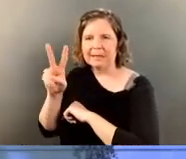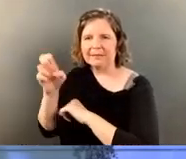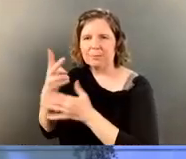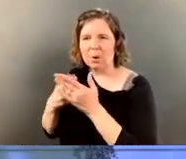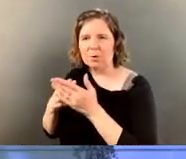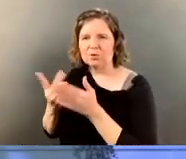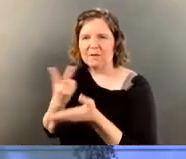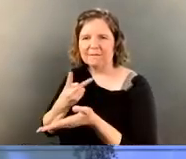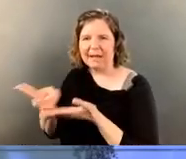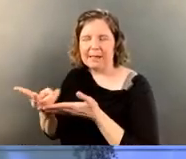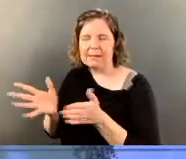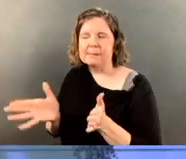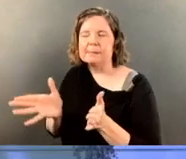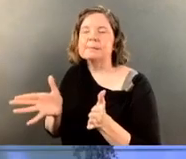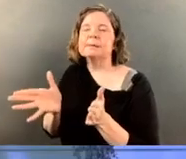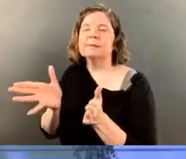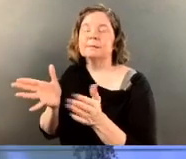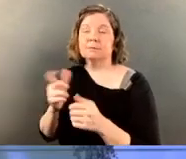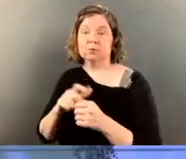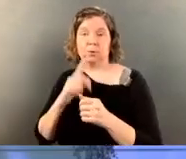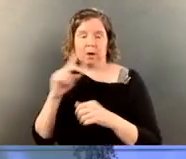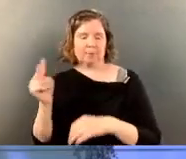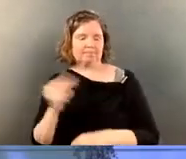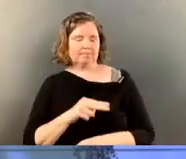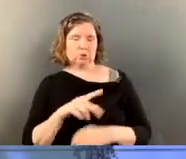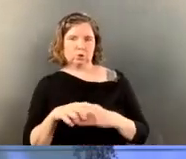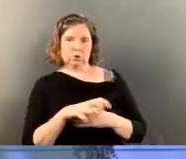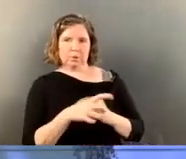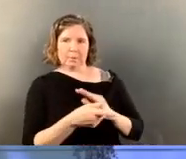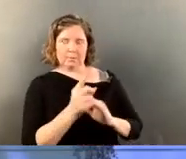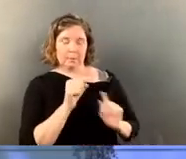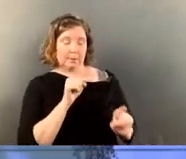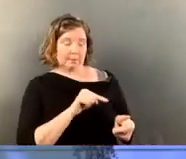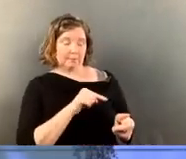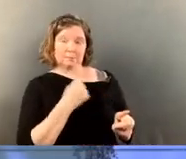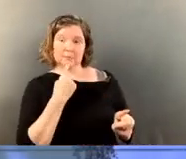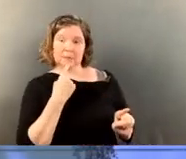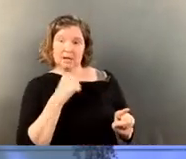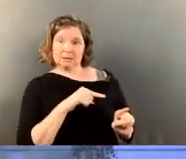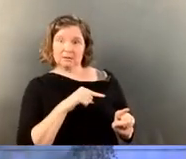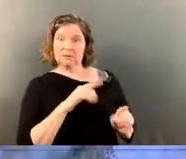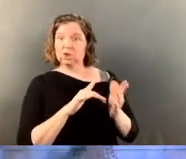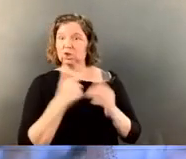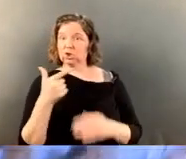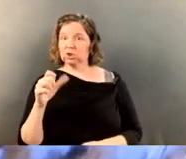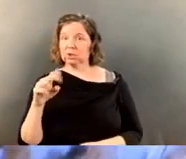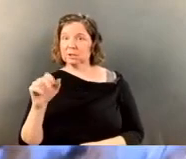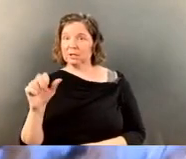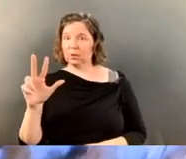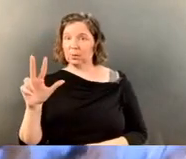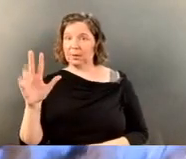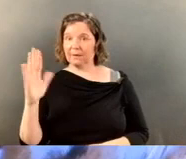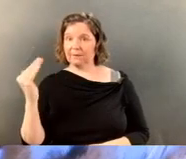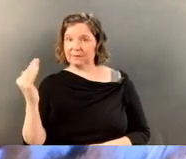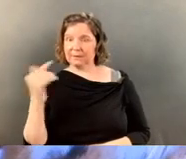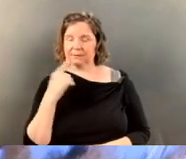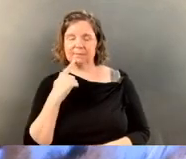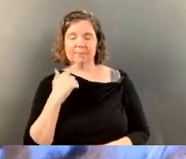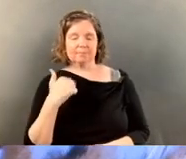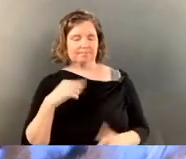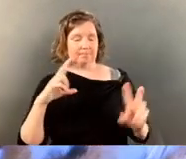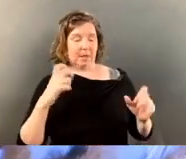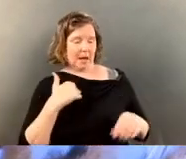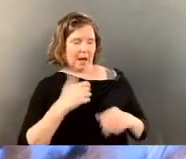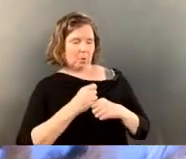fail. And so God turns to the serpent in this moment, and he says this. This is Genesis 3:15. It says, "And I